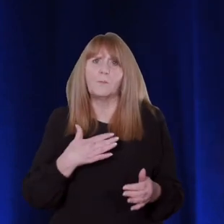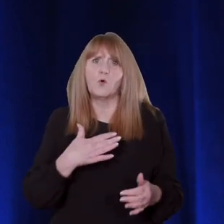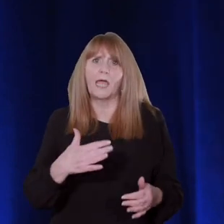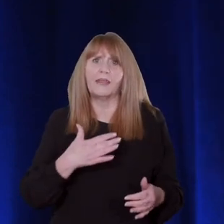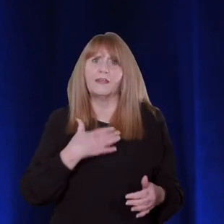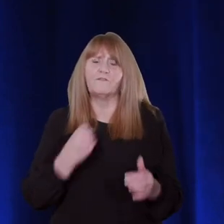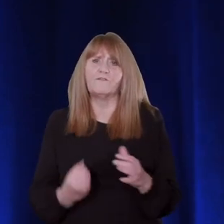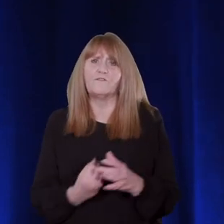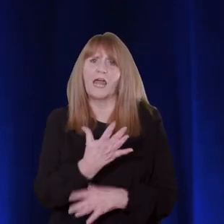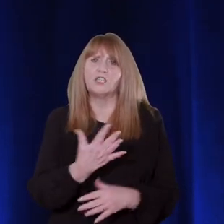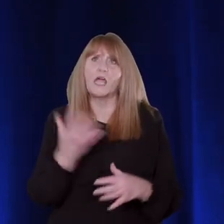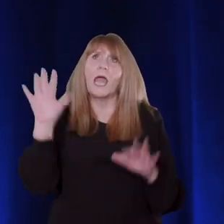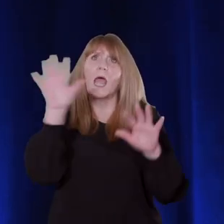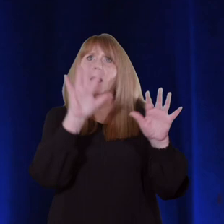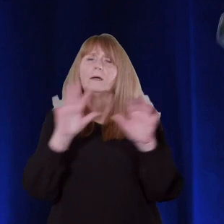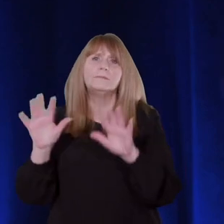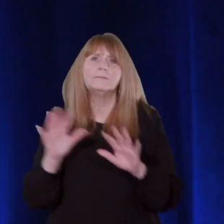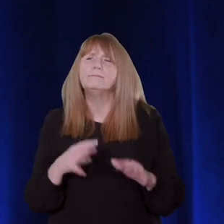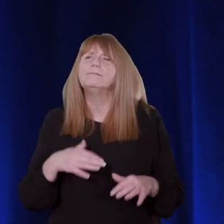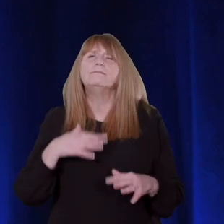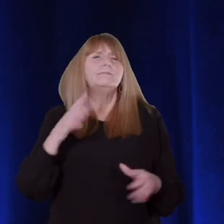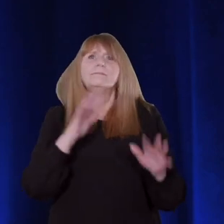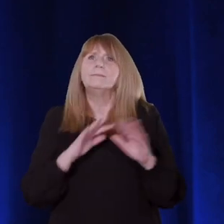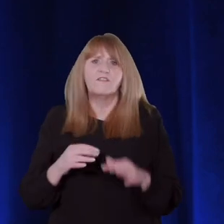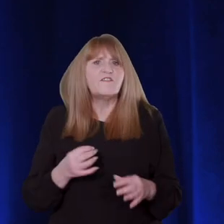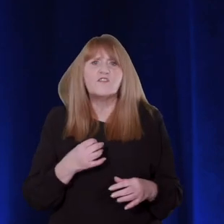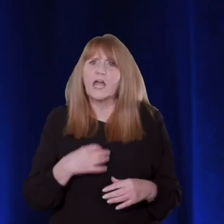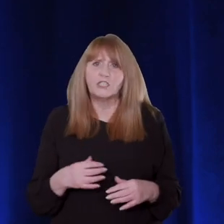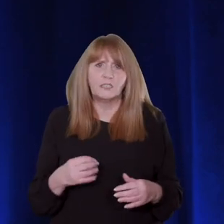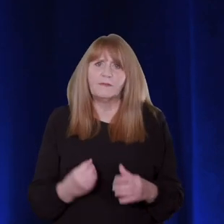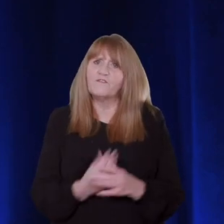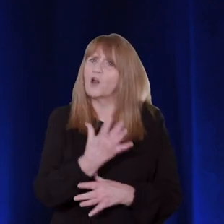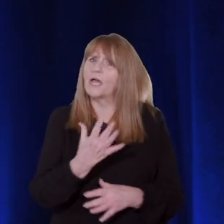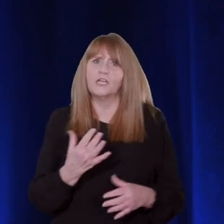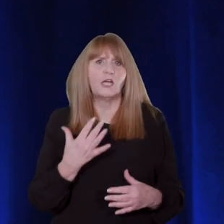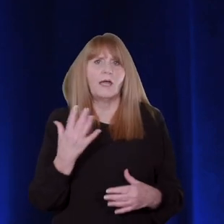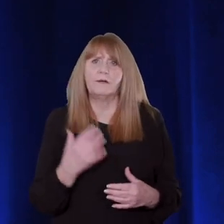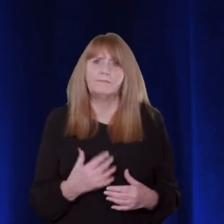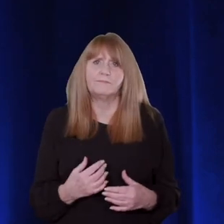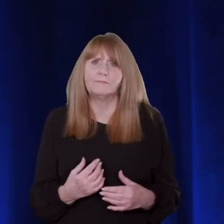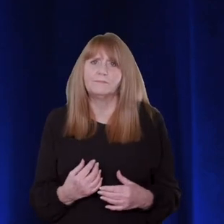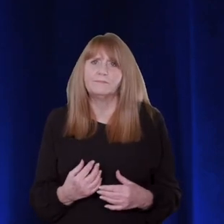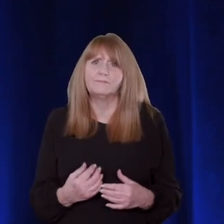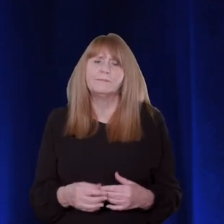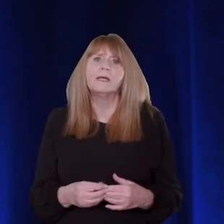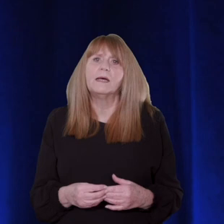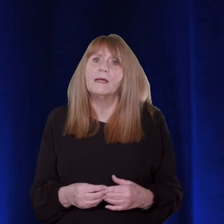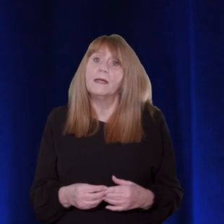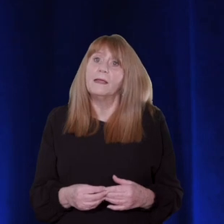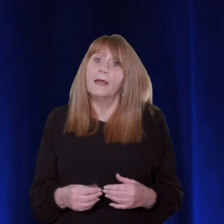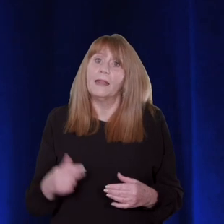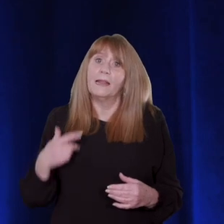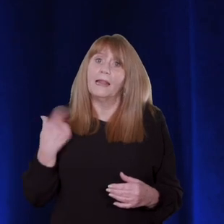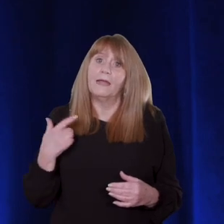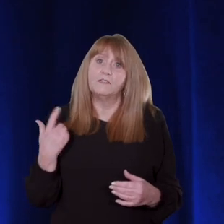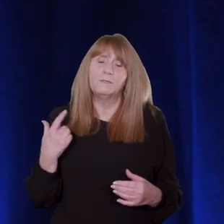breathe fresh air. The life in there is full of freshness. And actually that word life means vital principle. I just want to